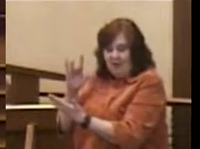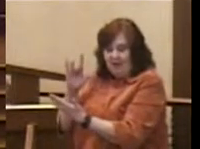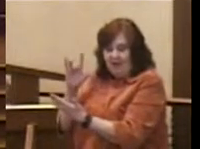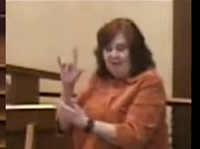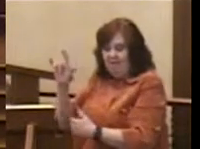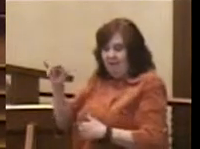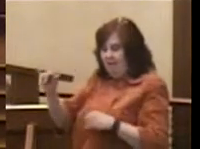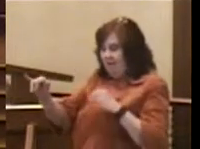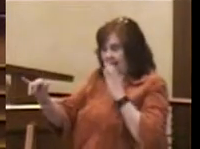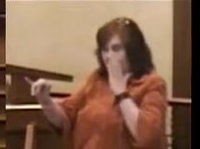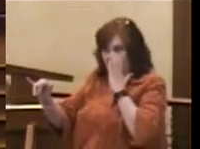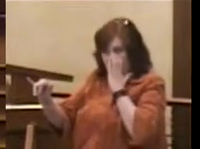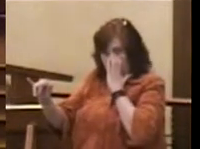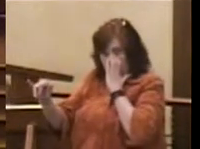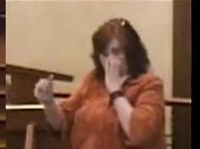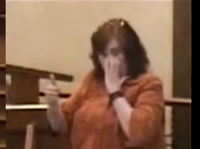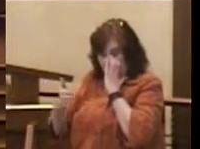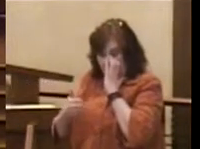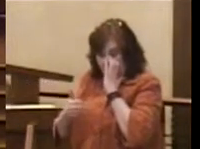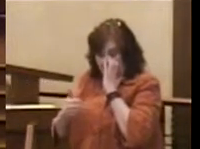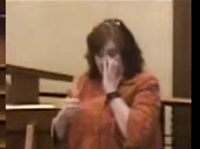glory, forever and ever.